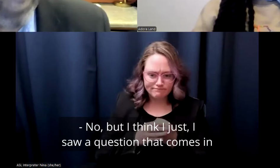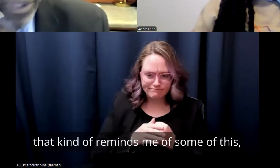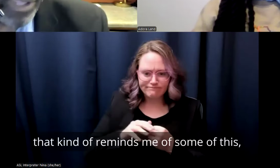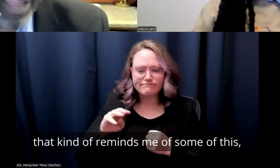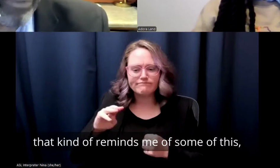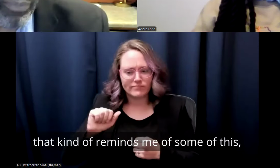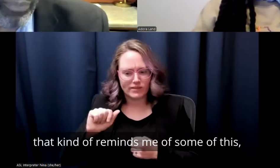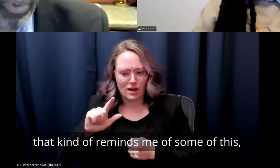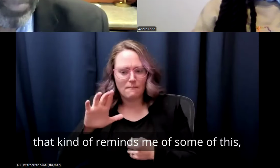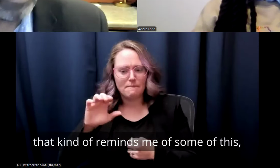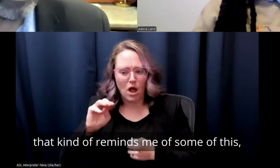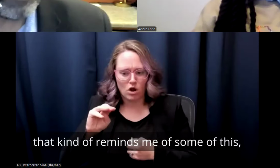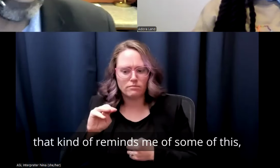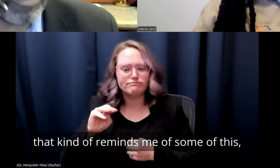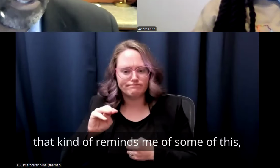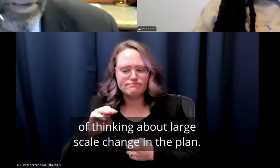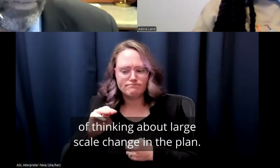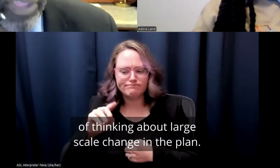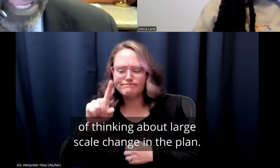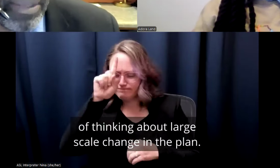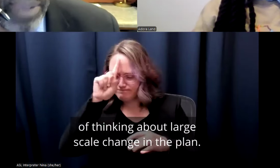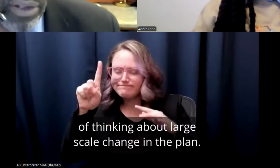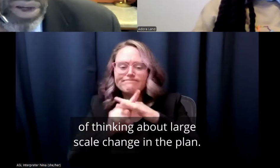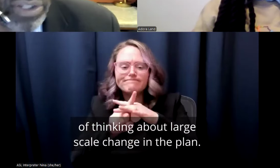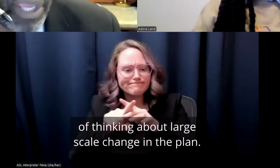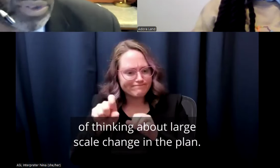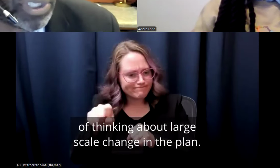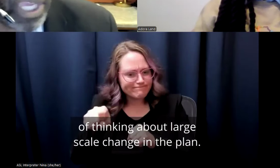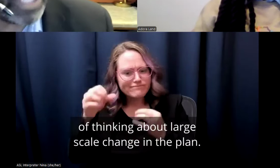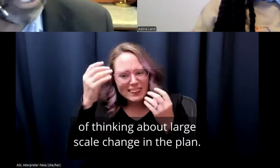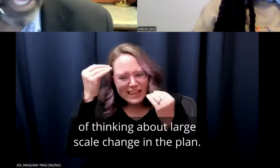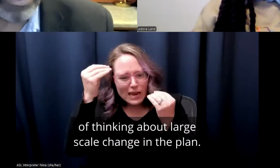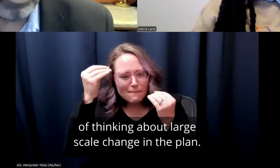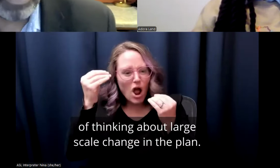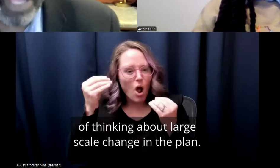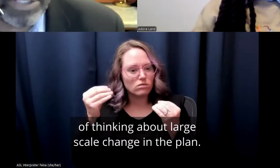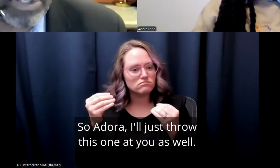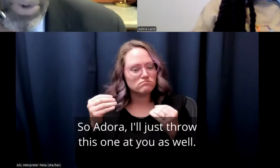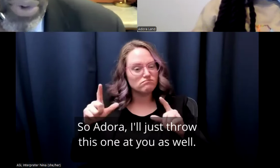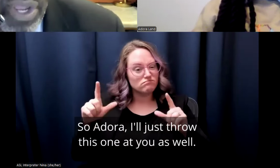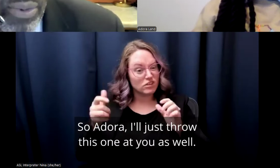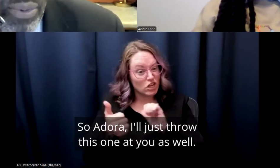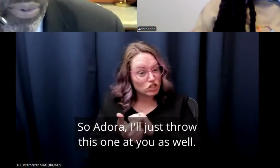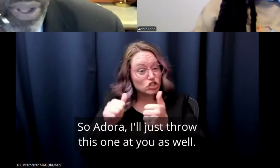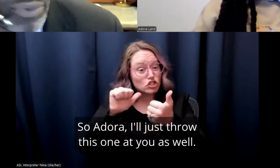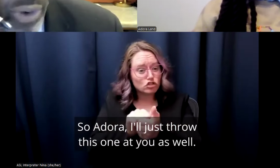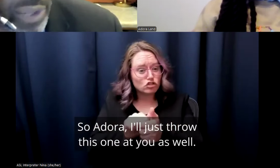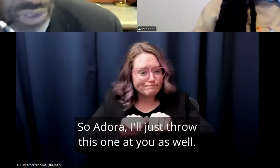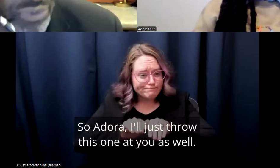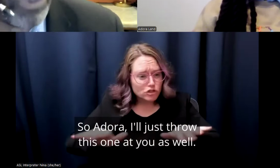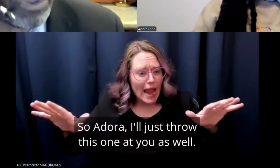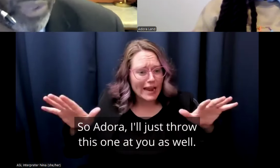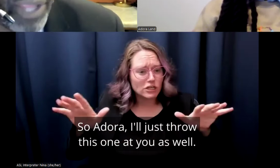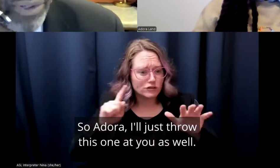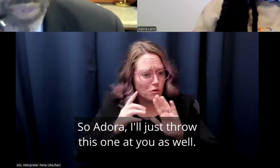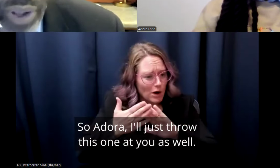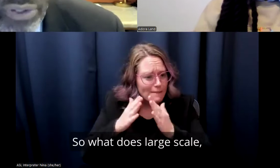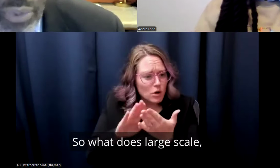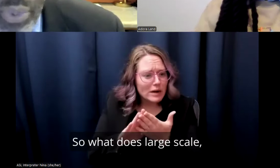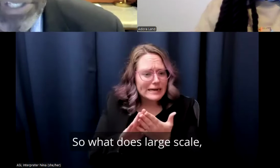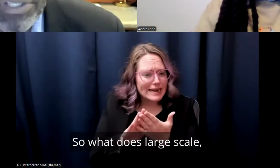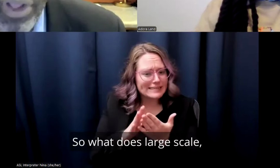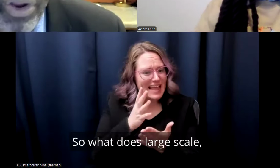comes in that kind of reminds me of some of this of thinking about large scale change and the plan. So, Adora, I'll just throw this one at you as